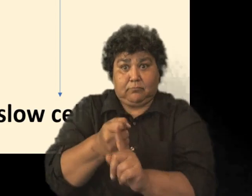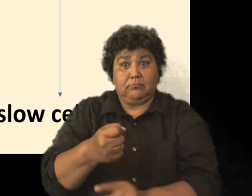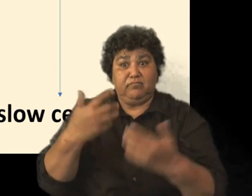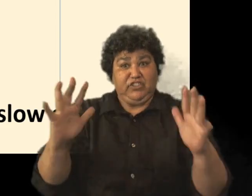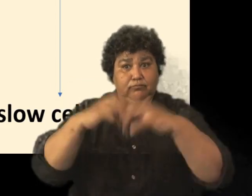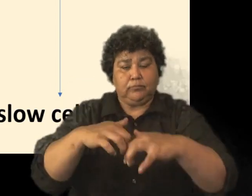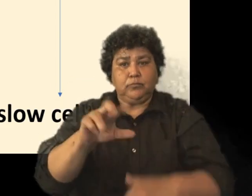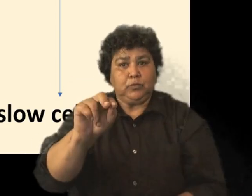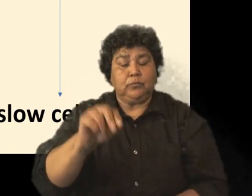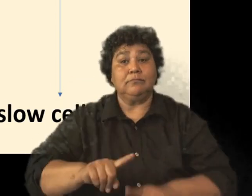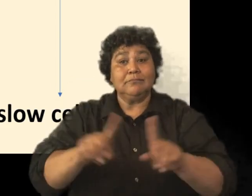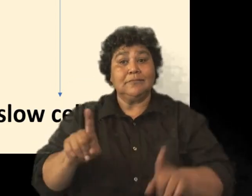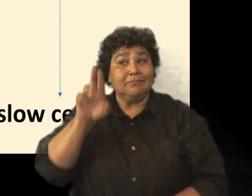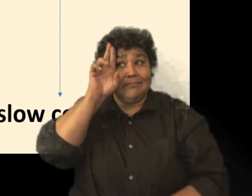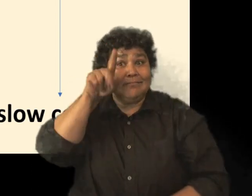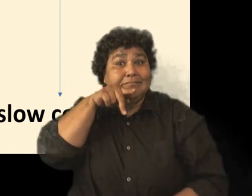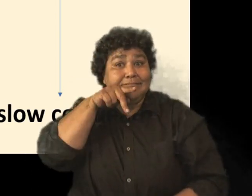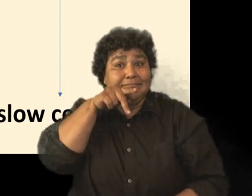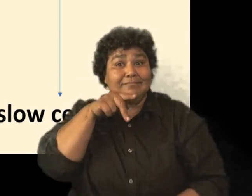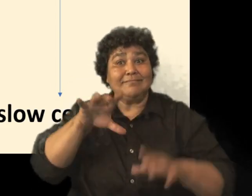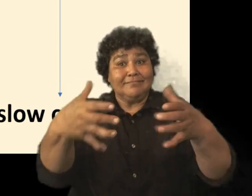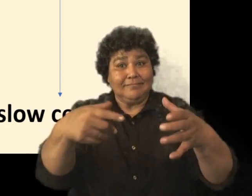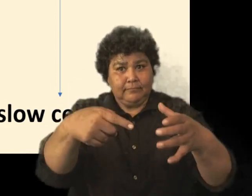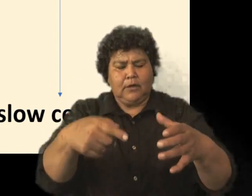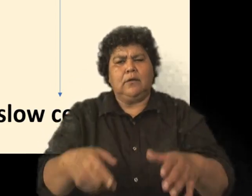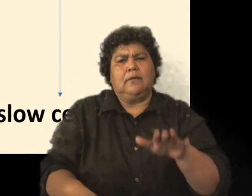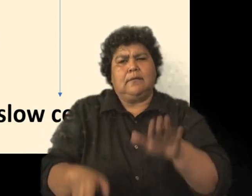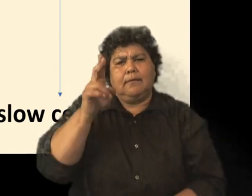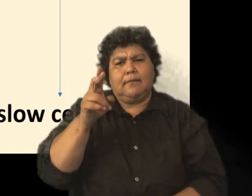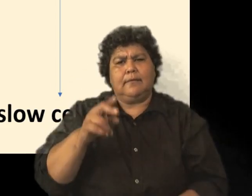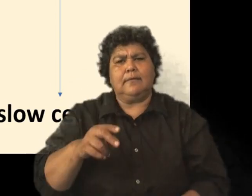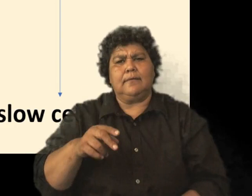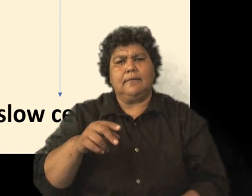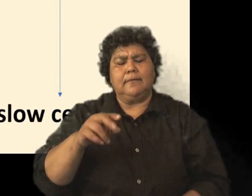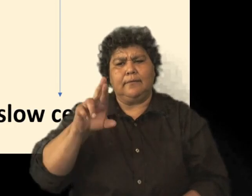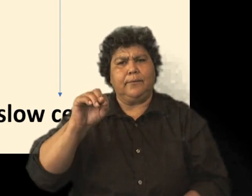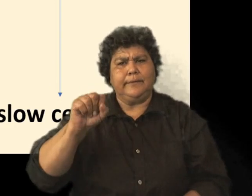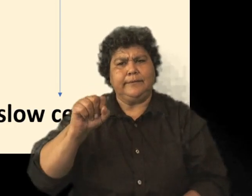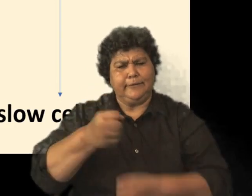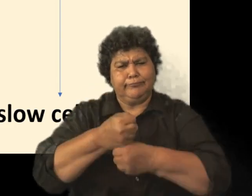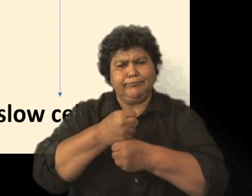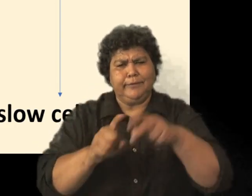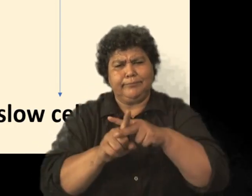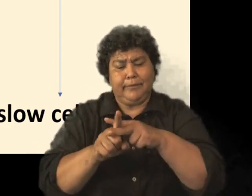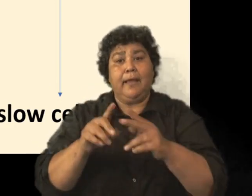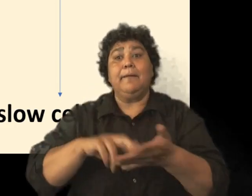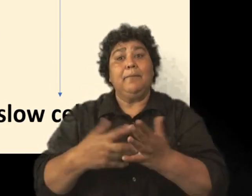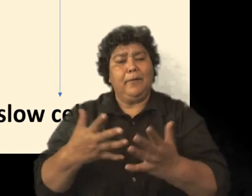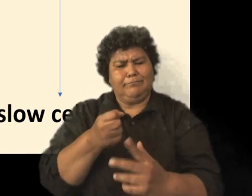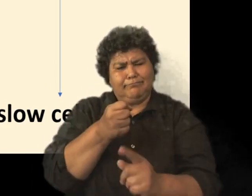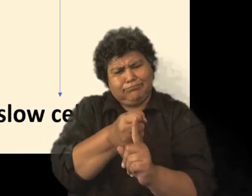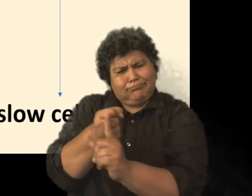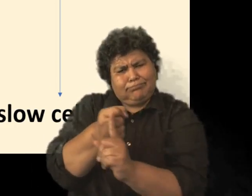these molecules, but in RP retina, there's such a high level of reactive oxygen species that there's